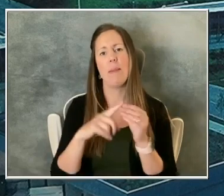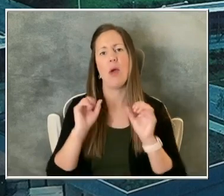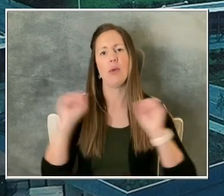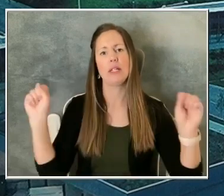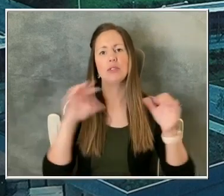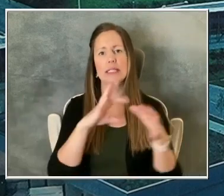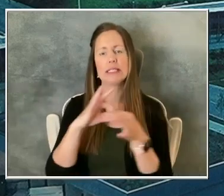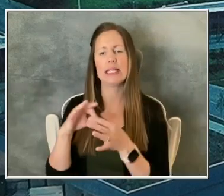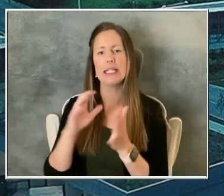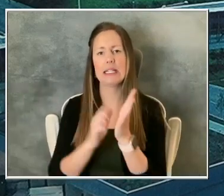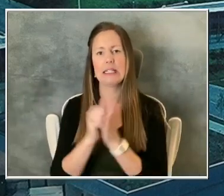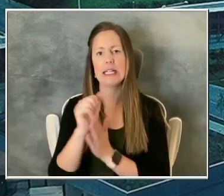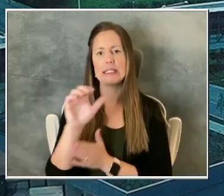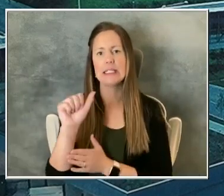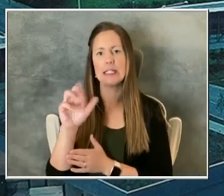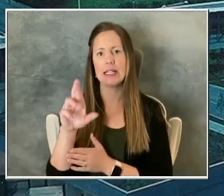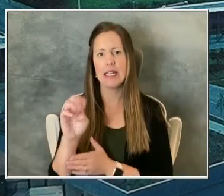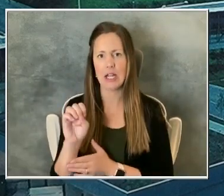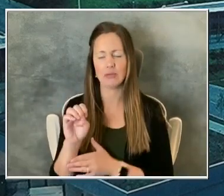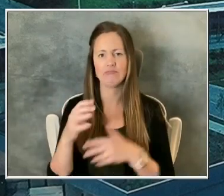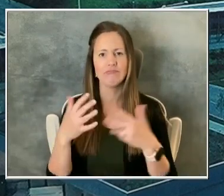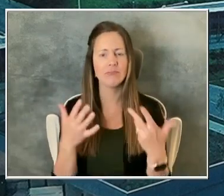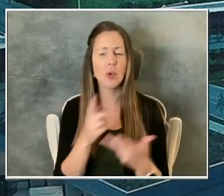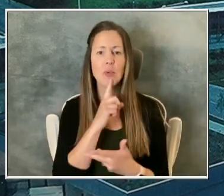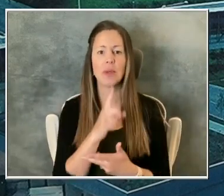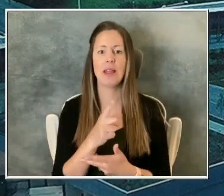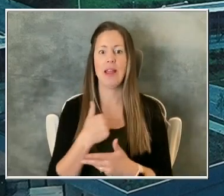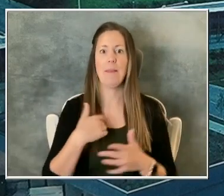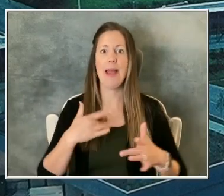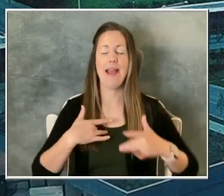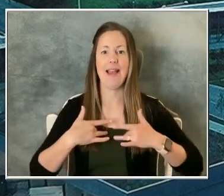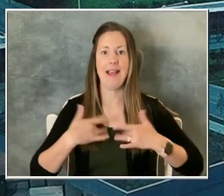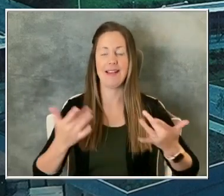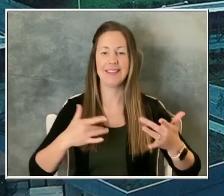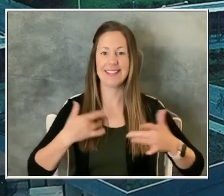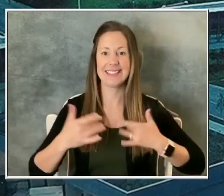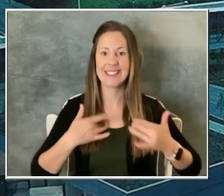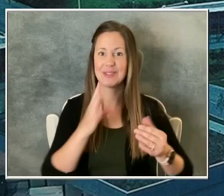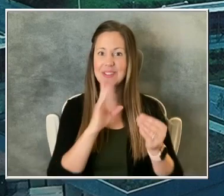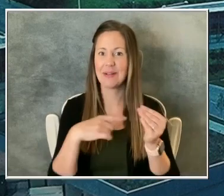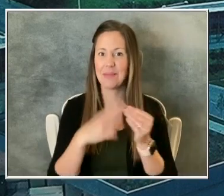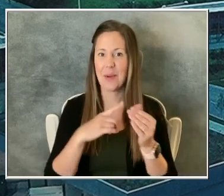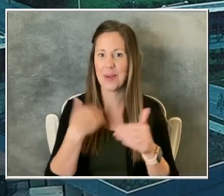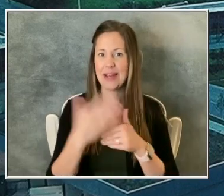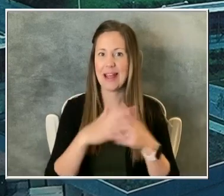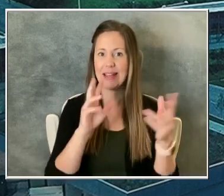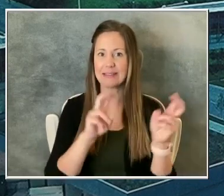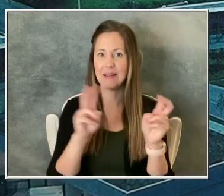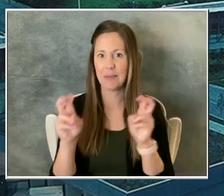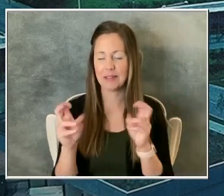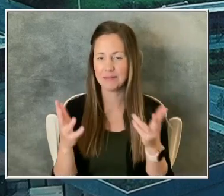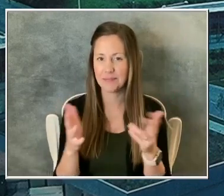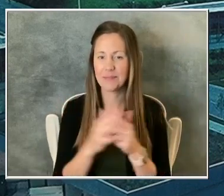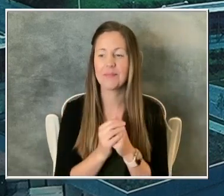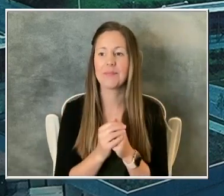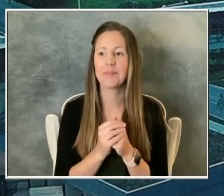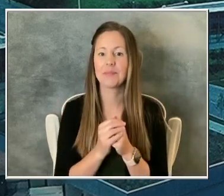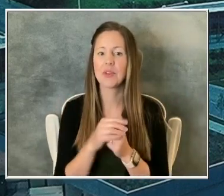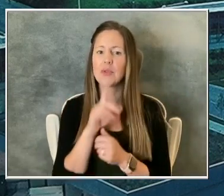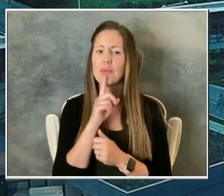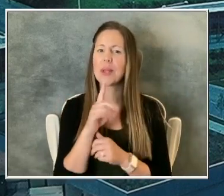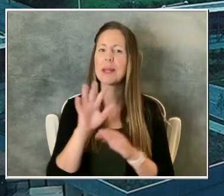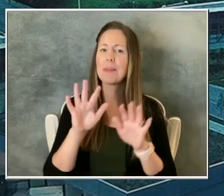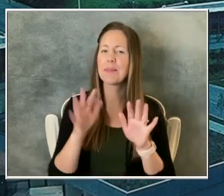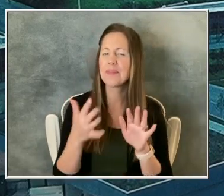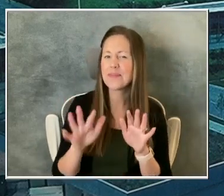cancer center. But I am so very excited to talk this morning about this next topic. It's approximately a very big deal in the